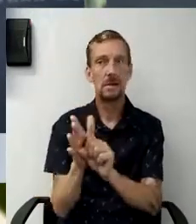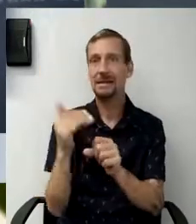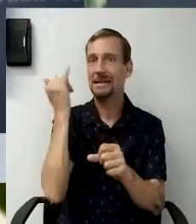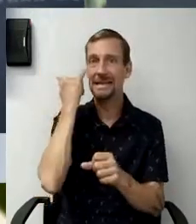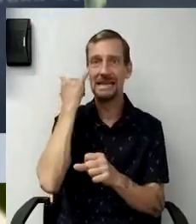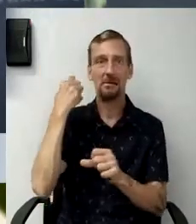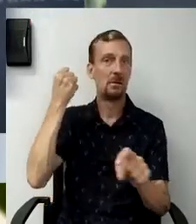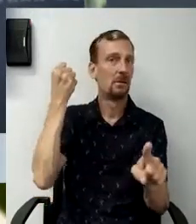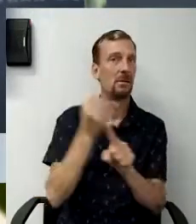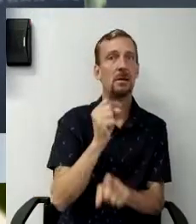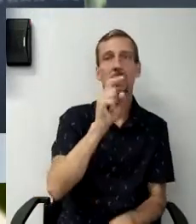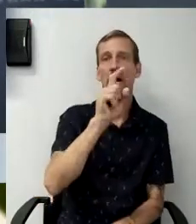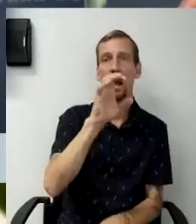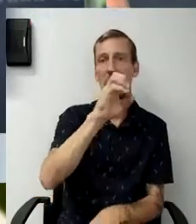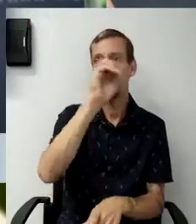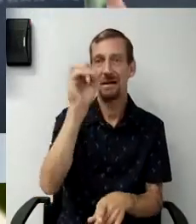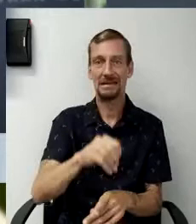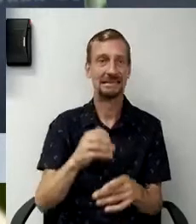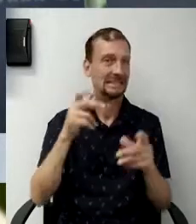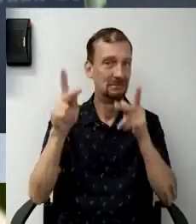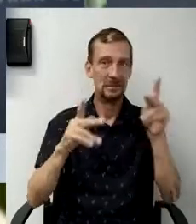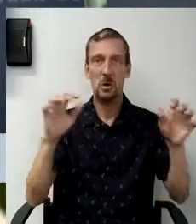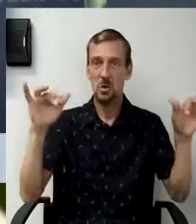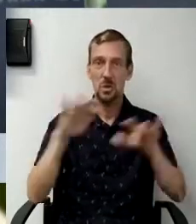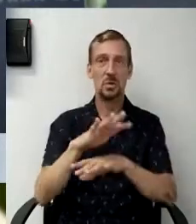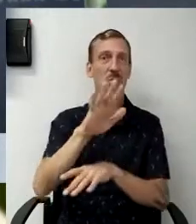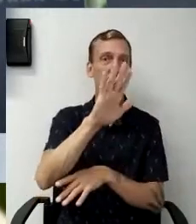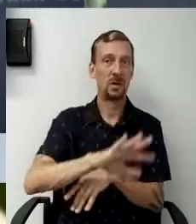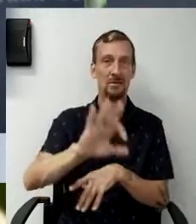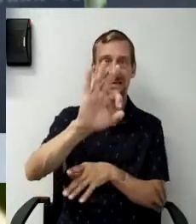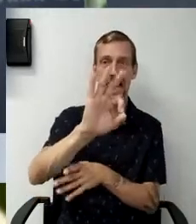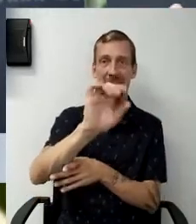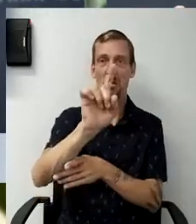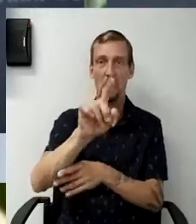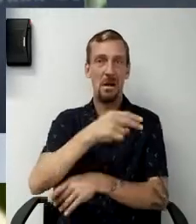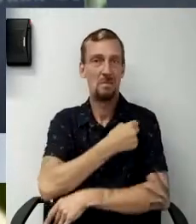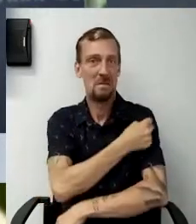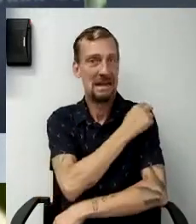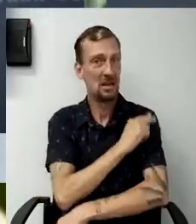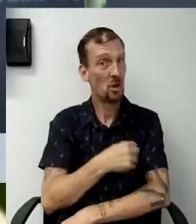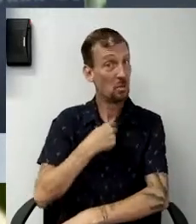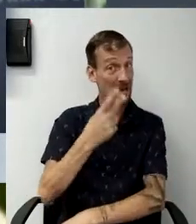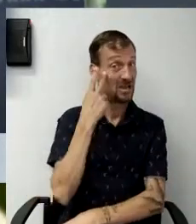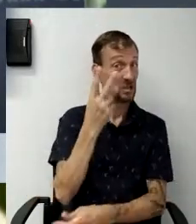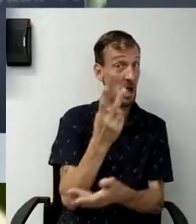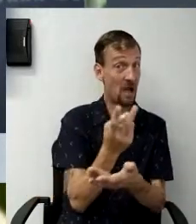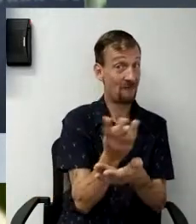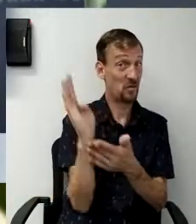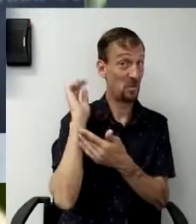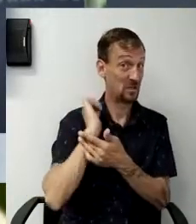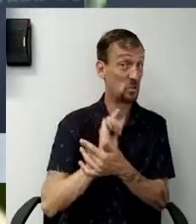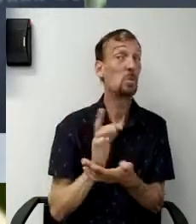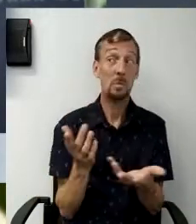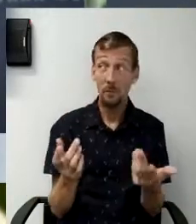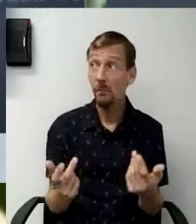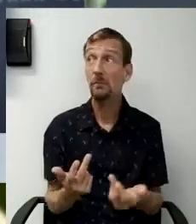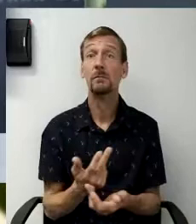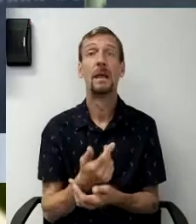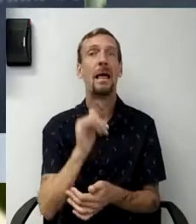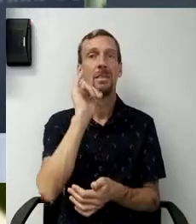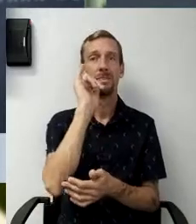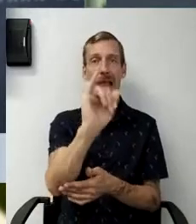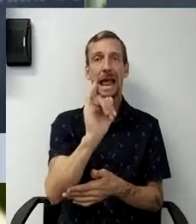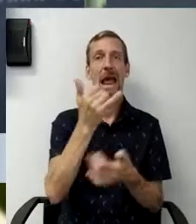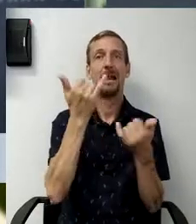at almost 100% occupancy, back to 91 COVID patients that we saw just a few weeks ago, then it becomes a